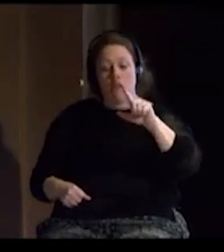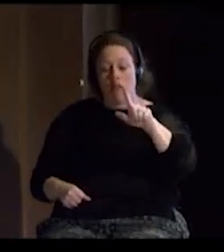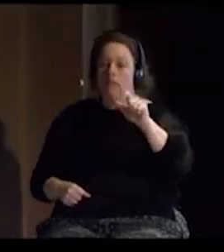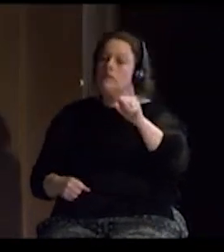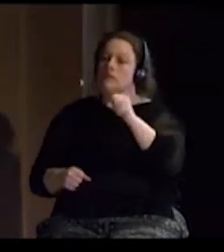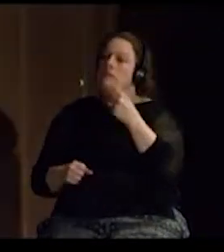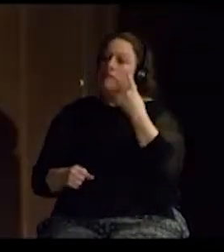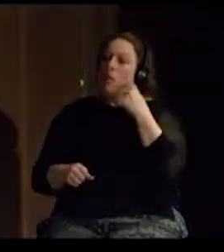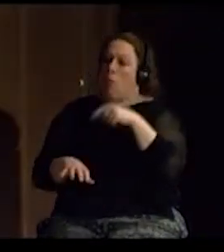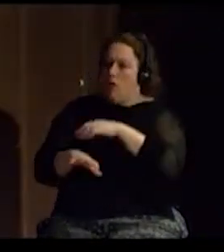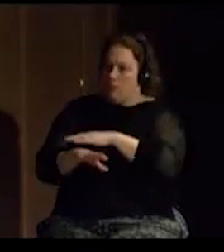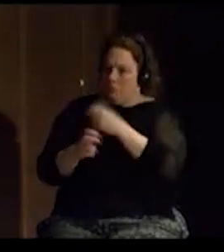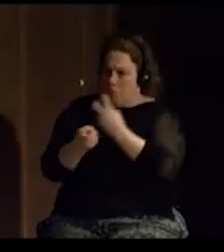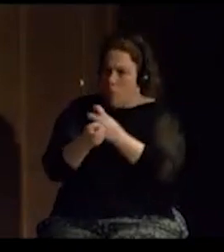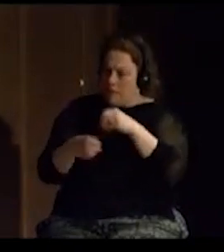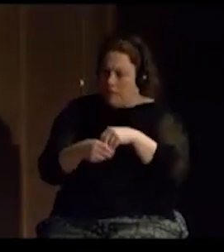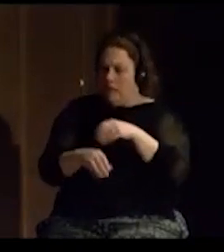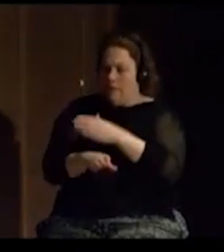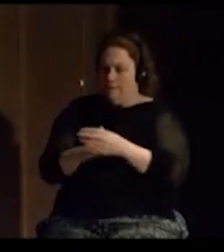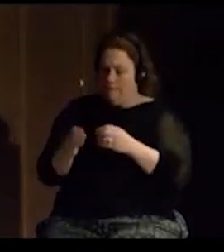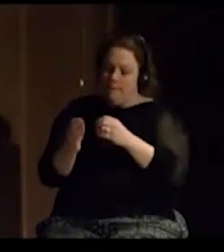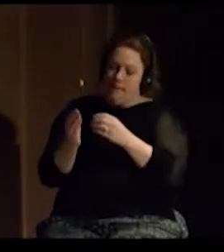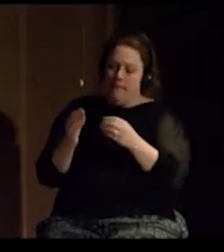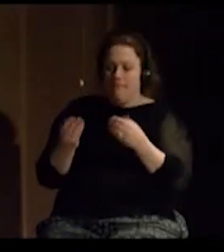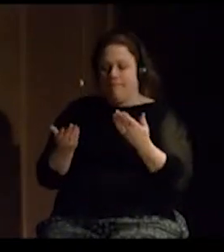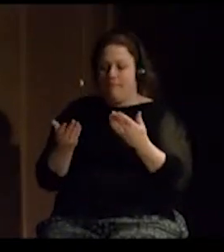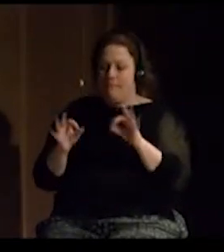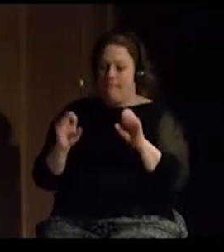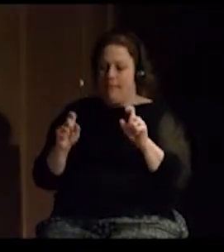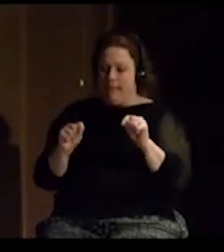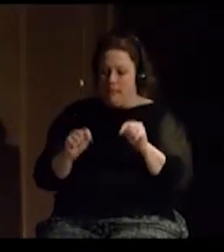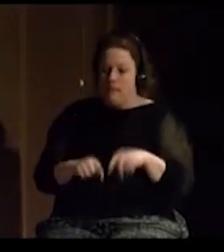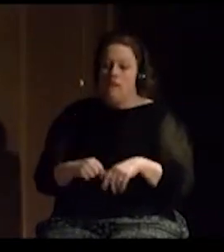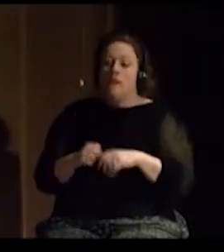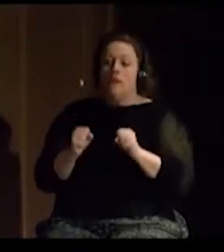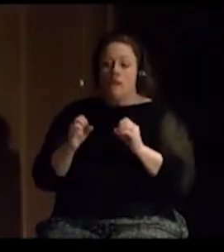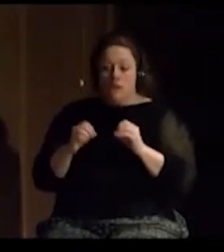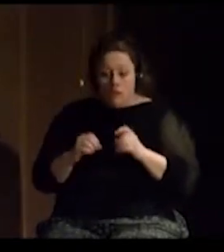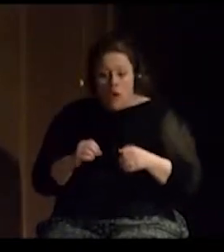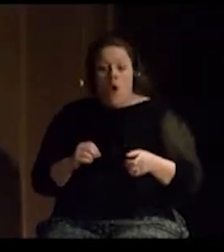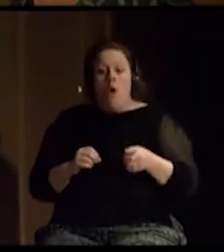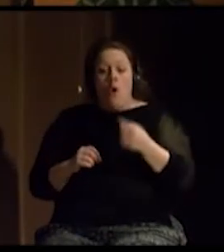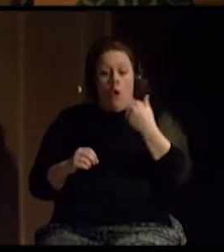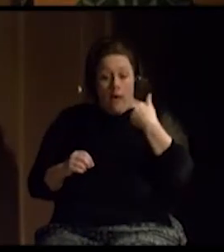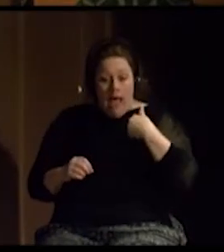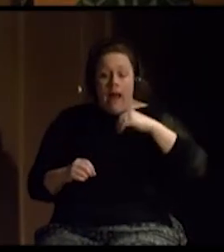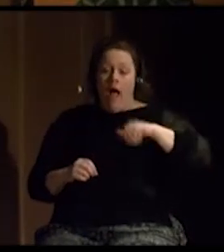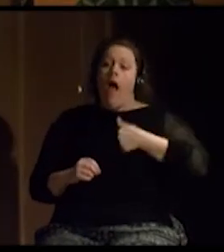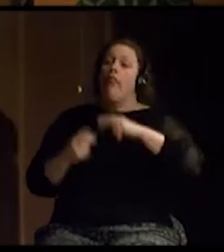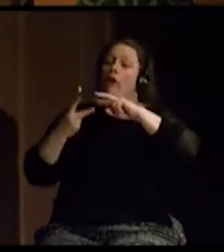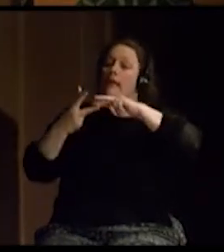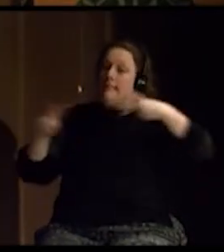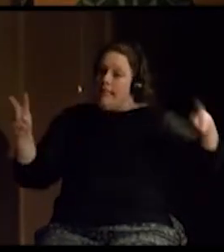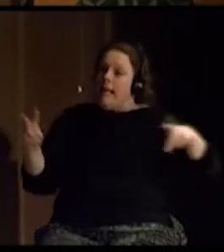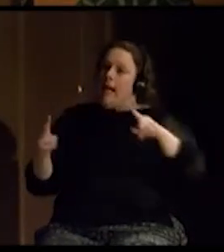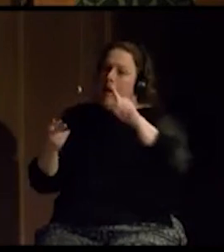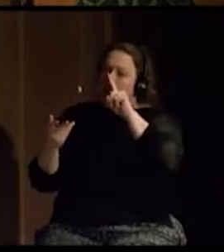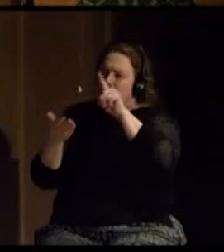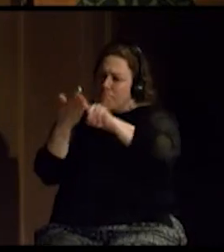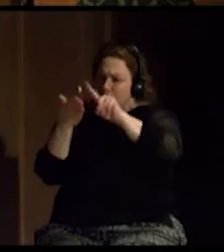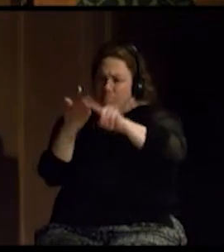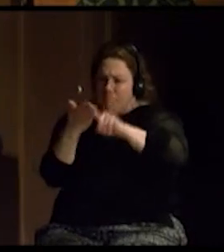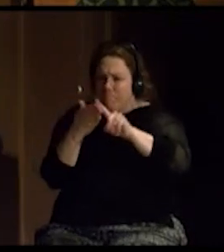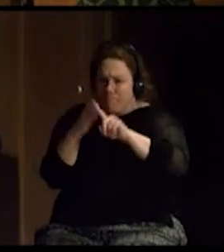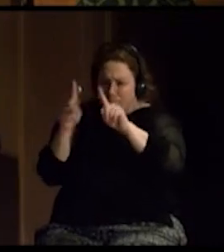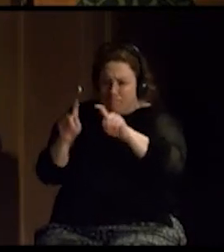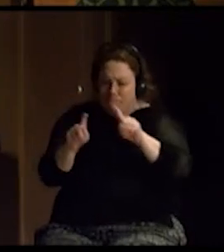in. So we had performed whole genome sequencing on mutton and had come up with 3.4x coverage